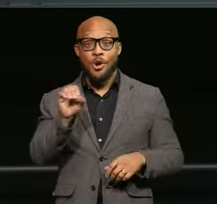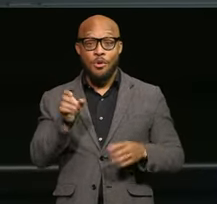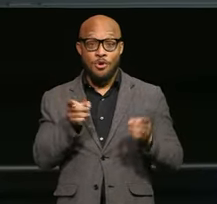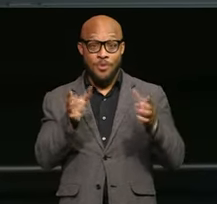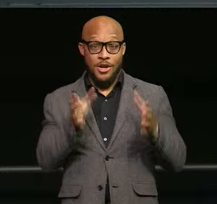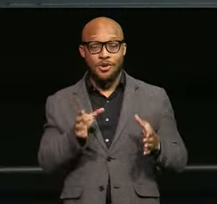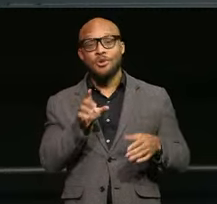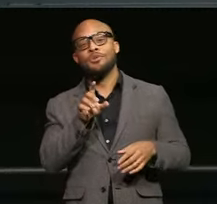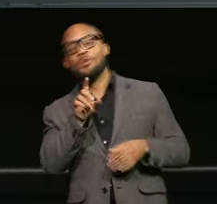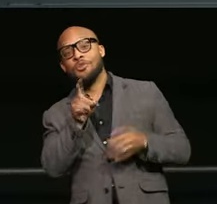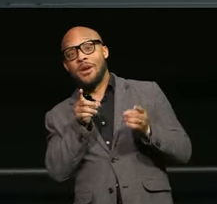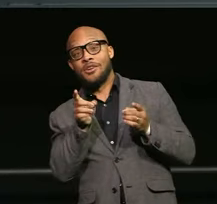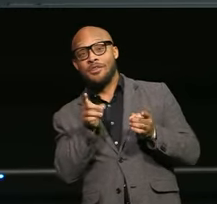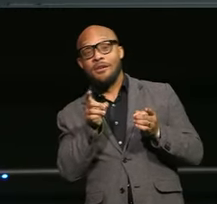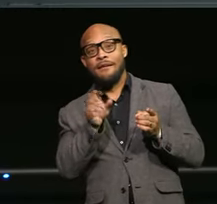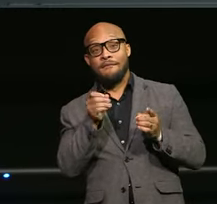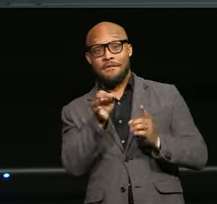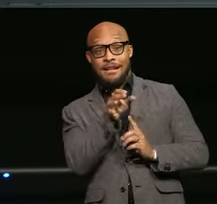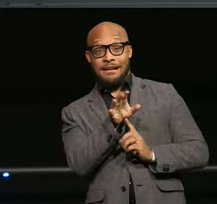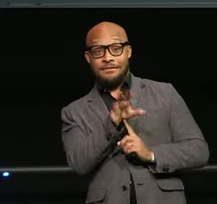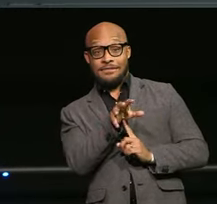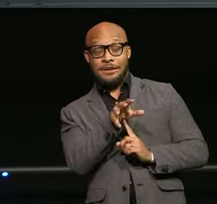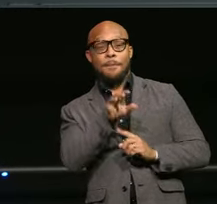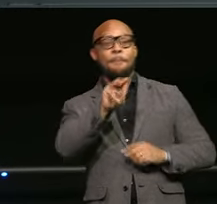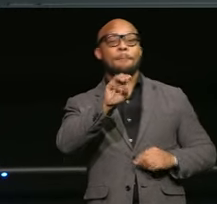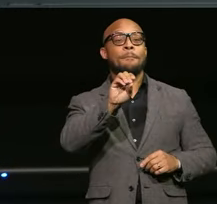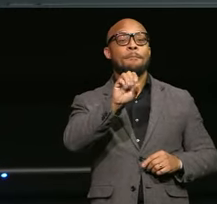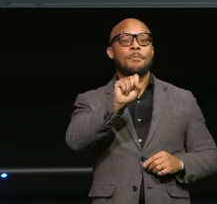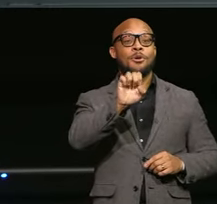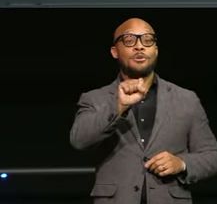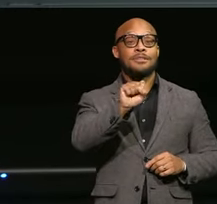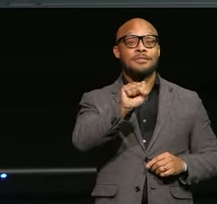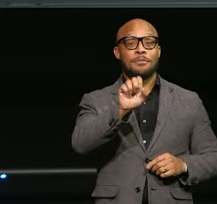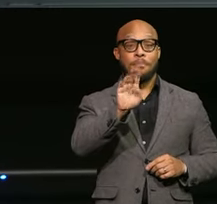Bwayo, and producer, John Battsek.